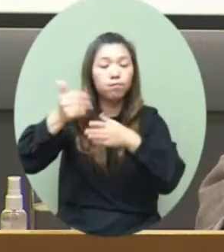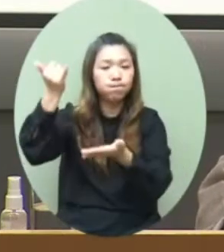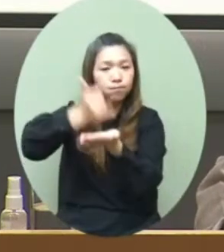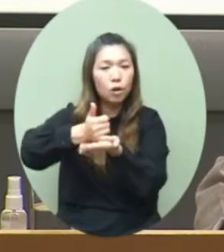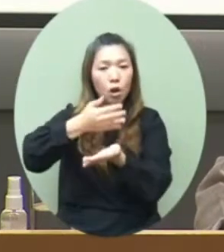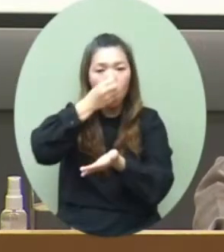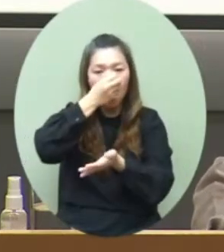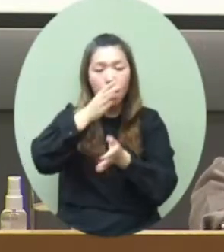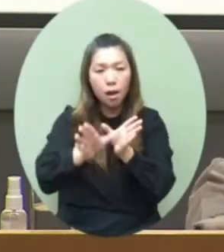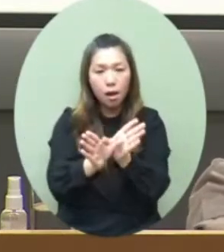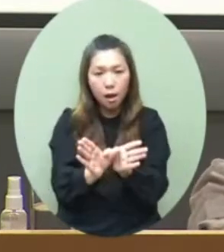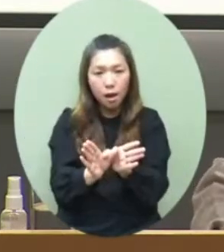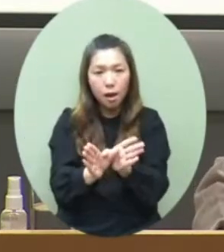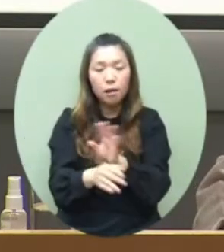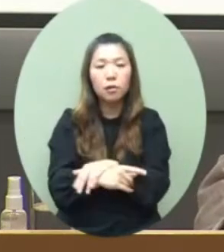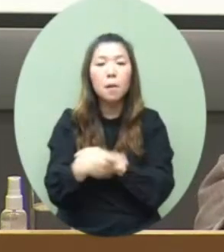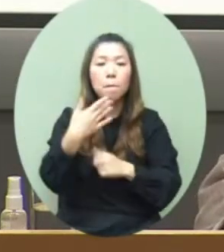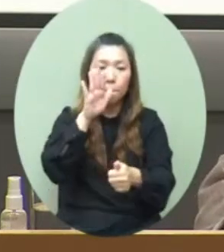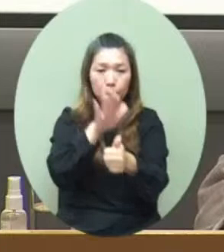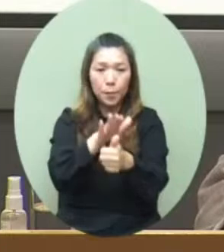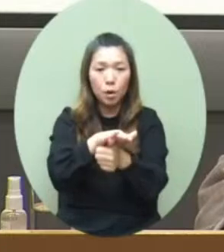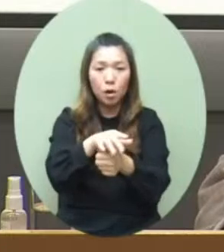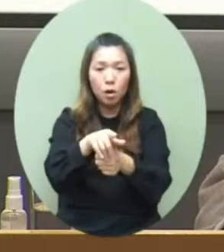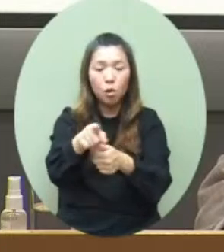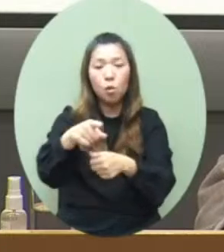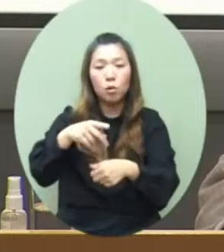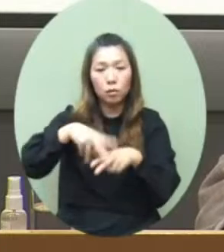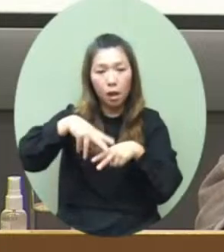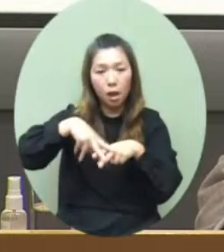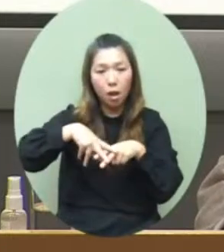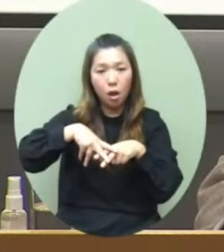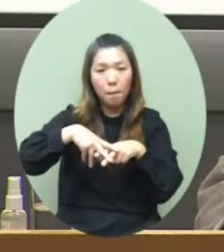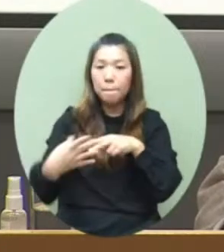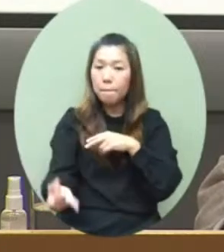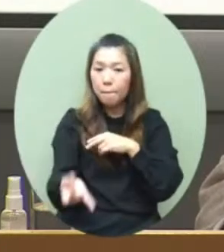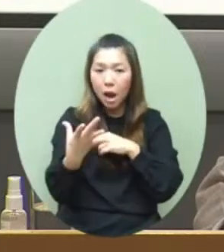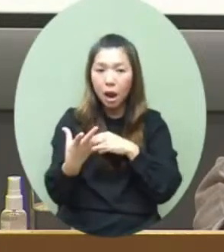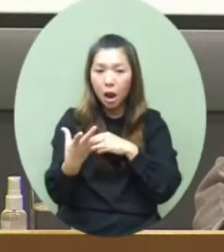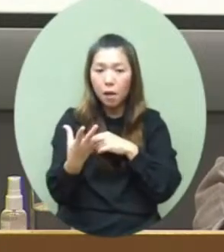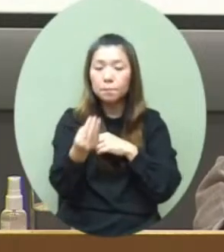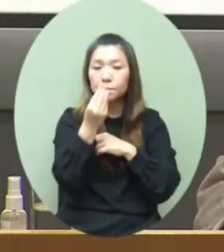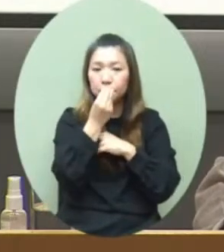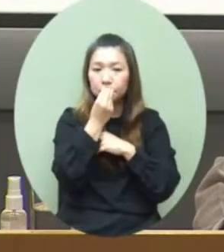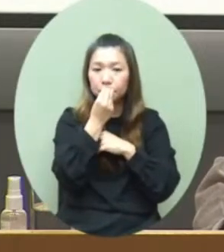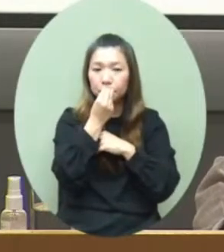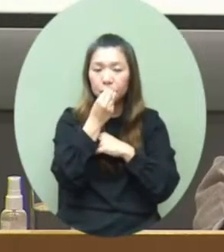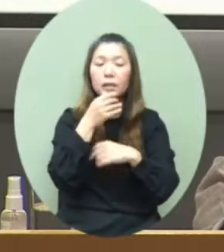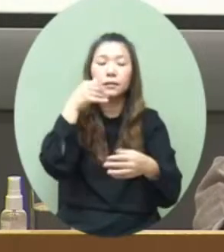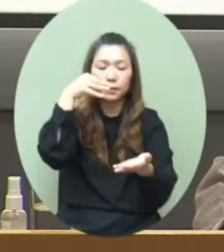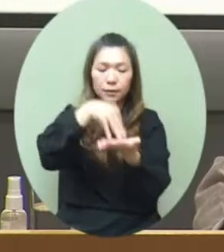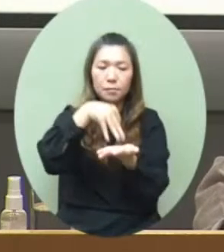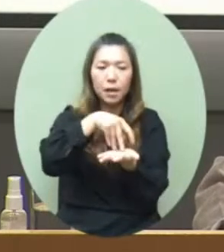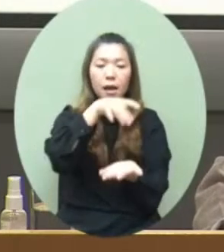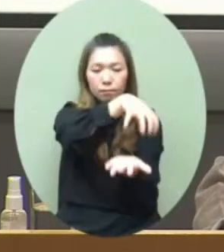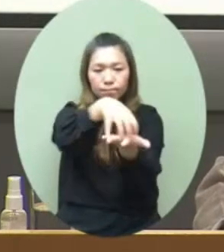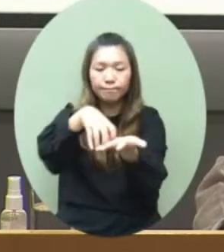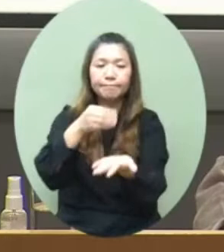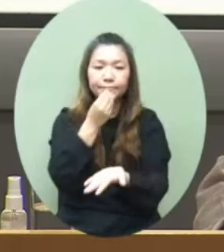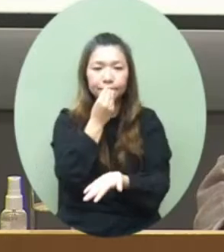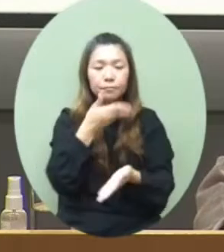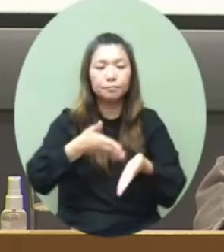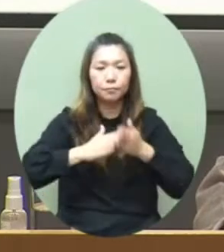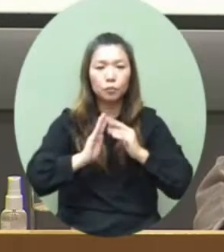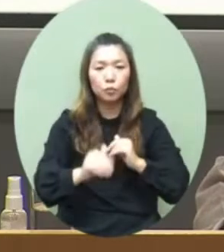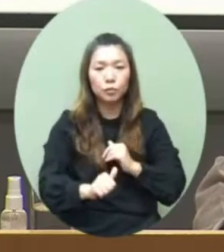They will take part in this program through different consulates. Different countries will also source different